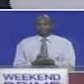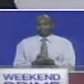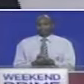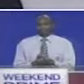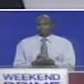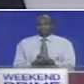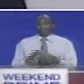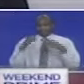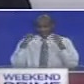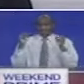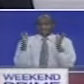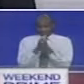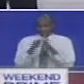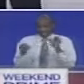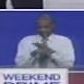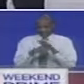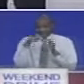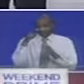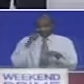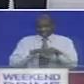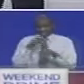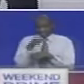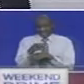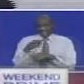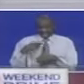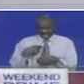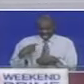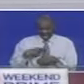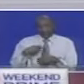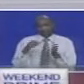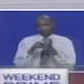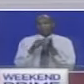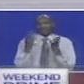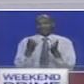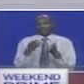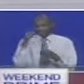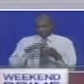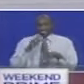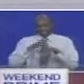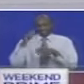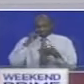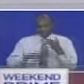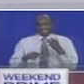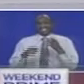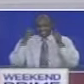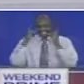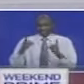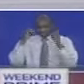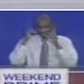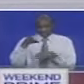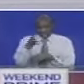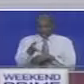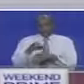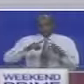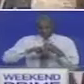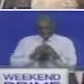The president and his deputy's honeymoon period is now at its deathbed, and the effects of their fast governing decisions are just beginning to